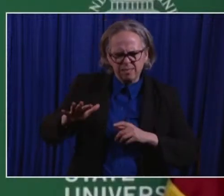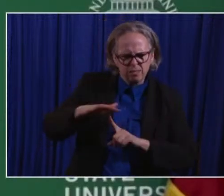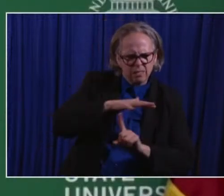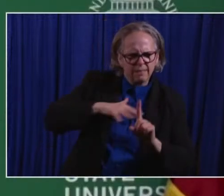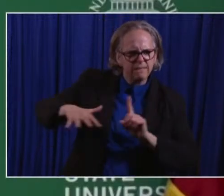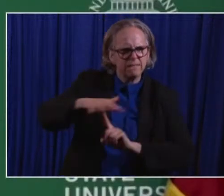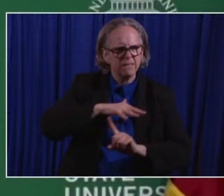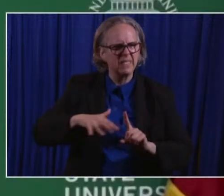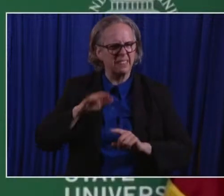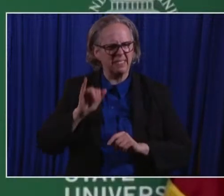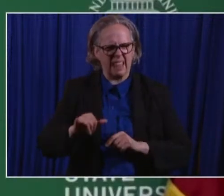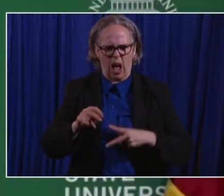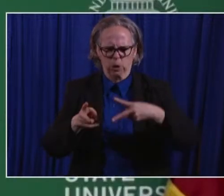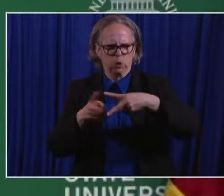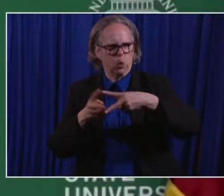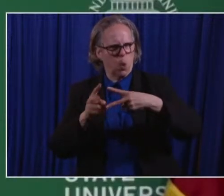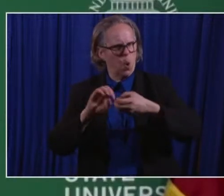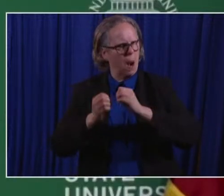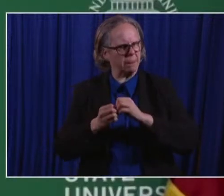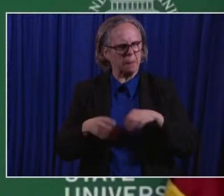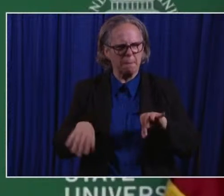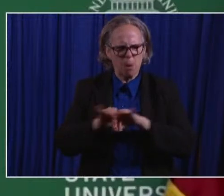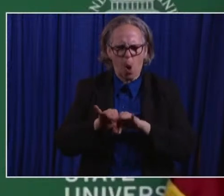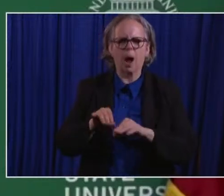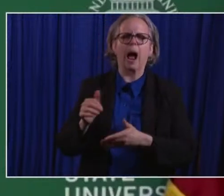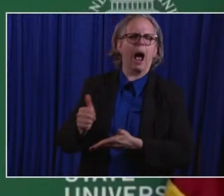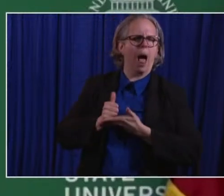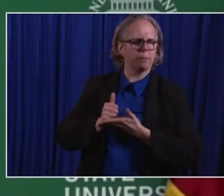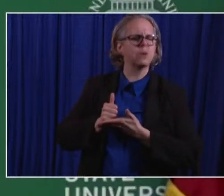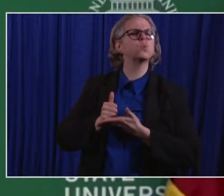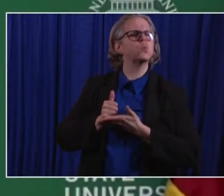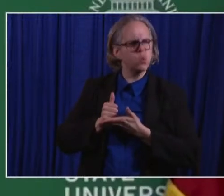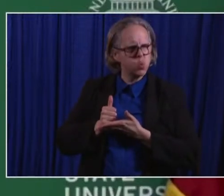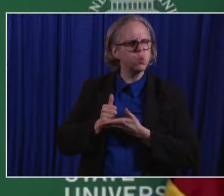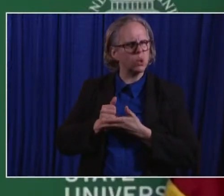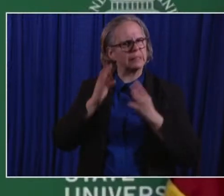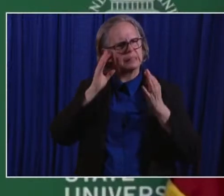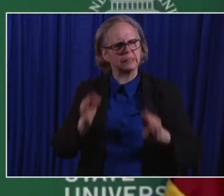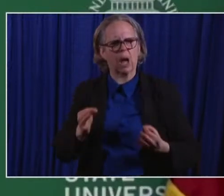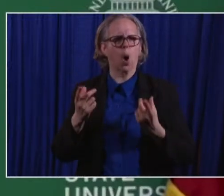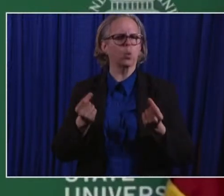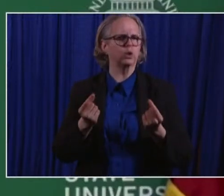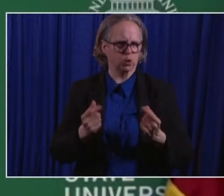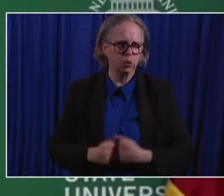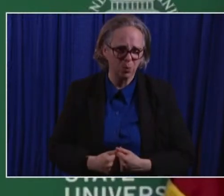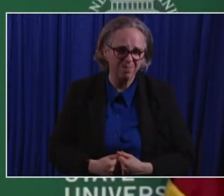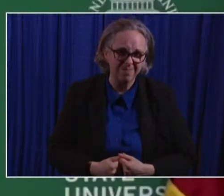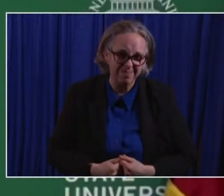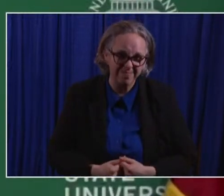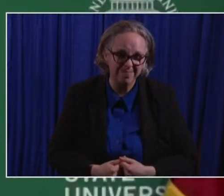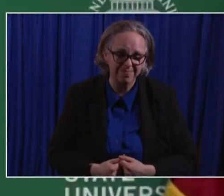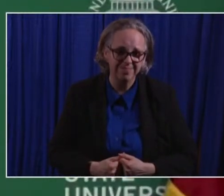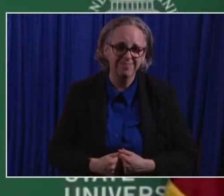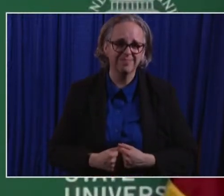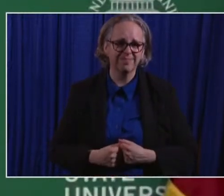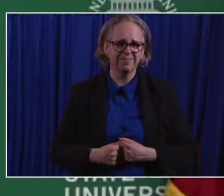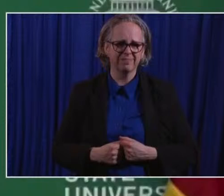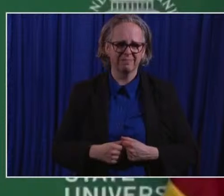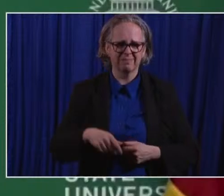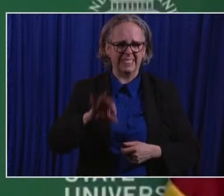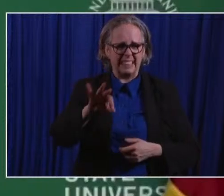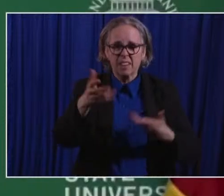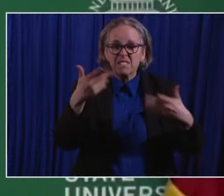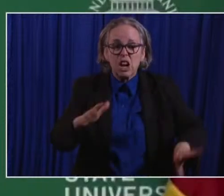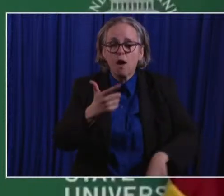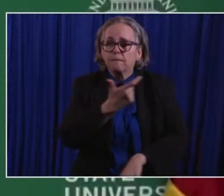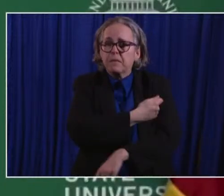should take that information and inform themselves about what they do. And obviously, if you've been vaccinated, you're in a